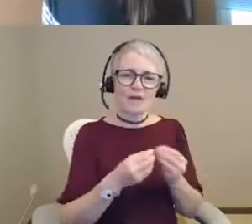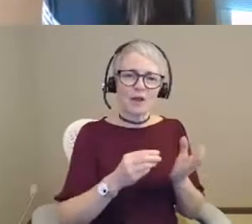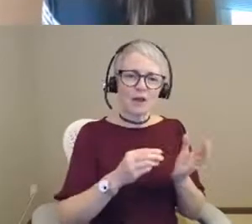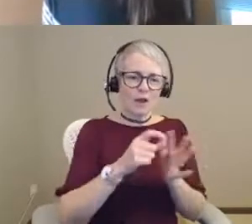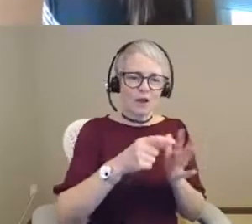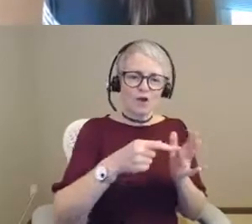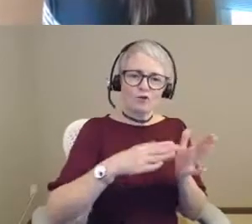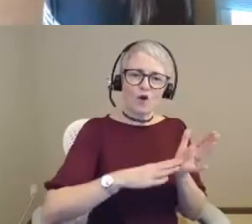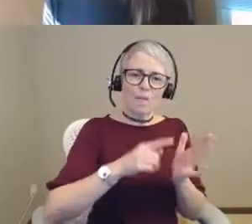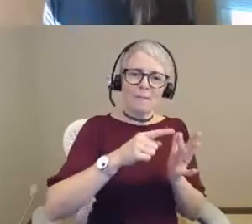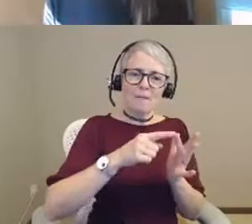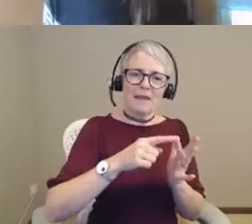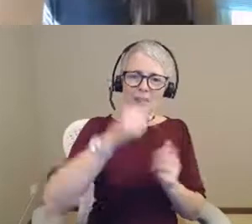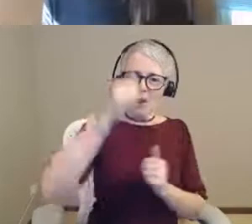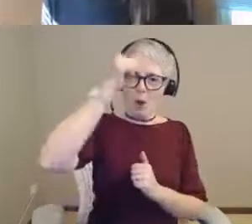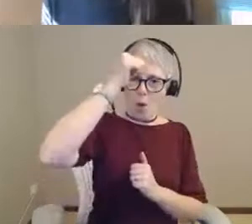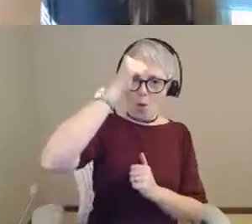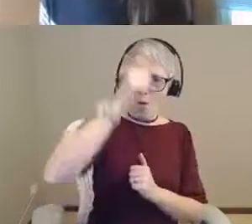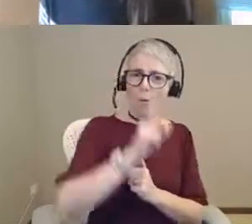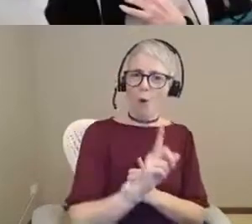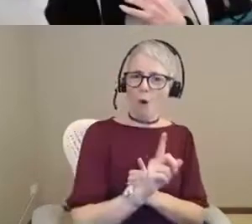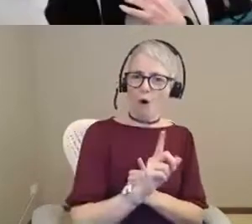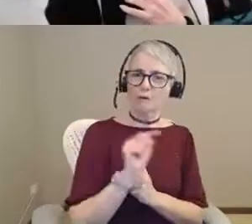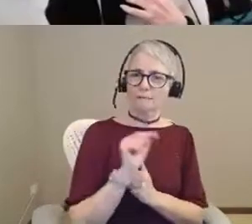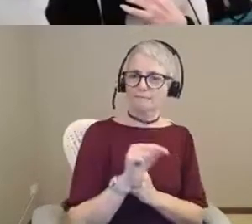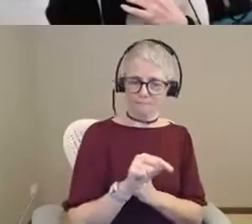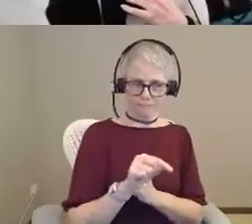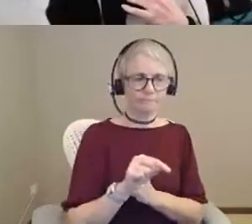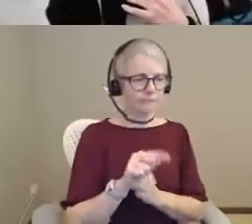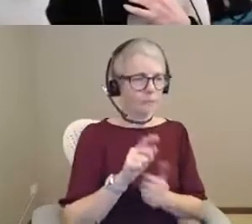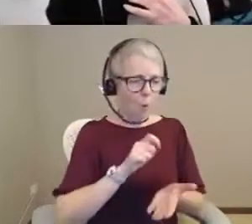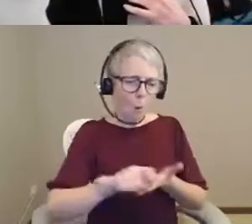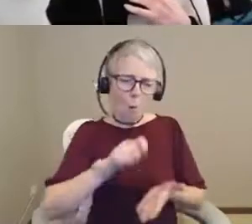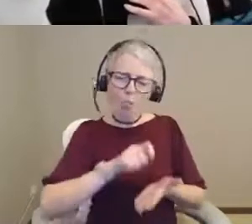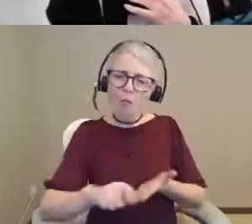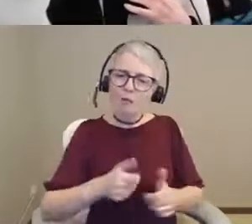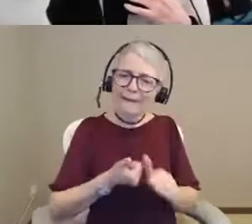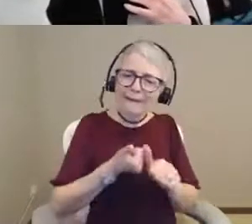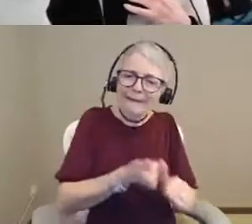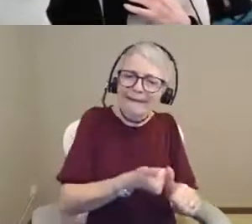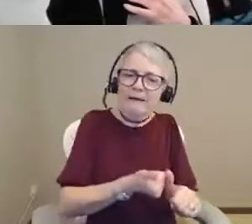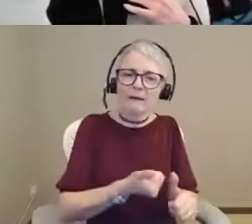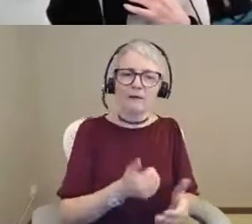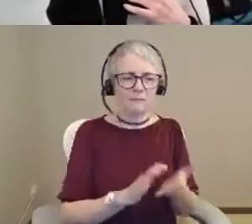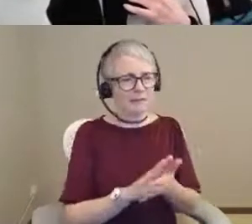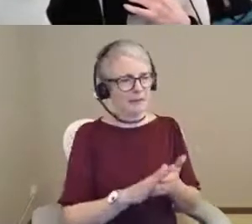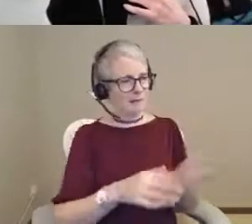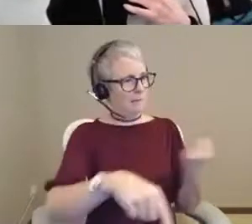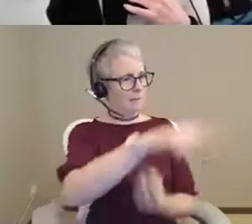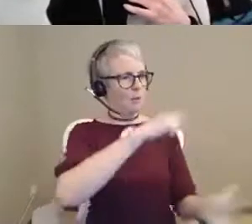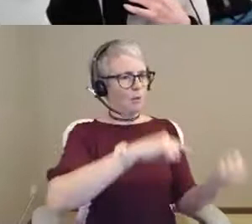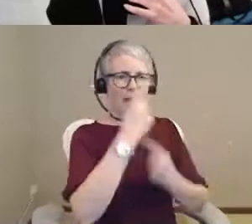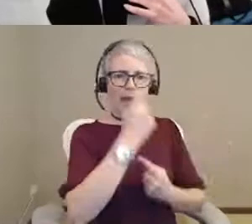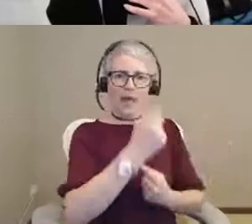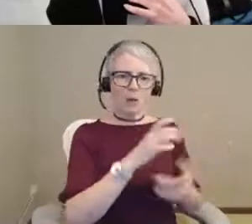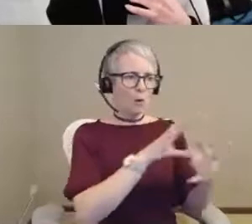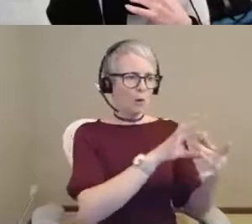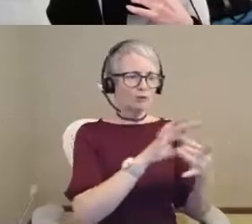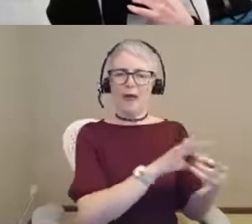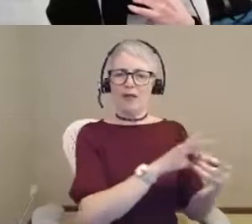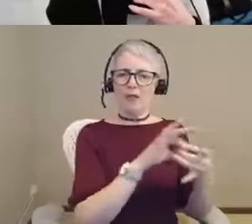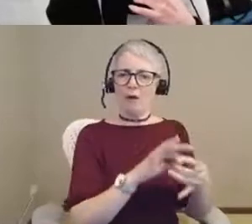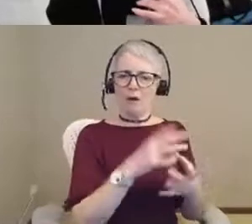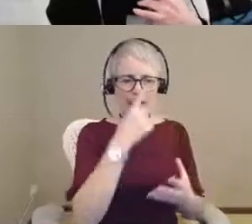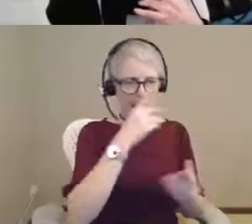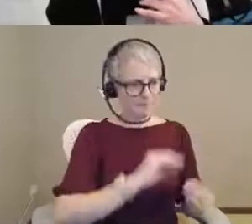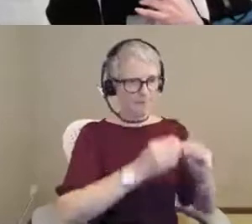dominKnow One is an authoring solution that we provide that enables folks to collaboratively work together and build